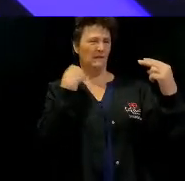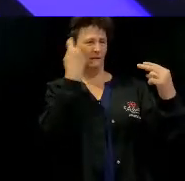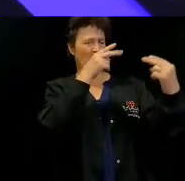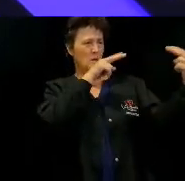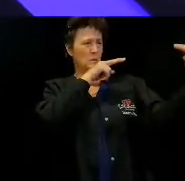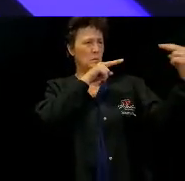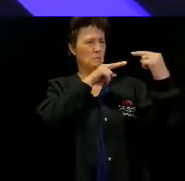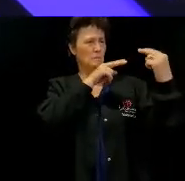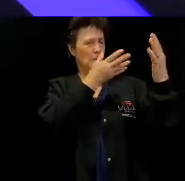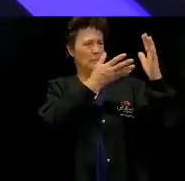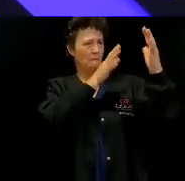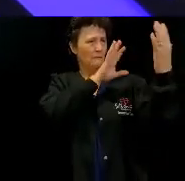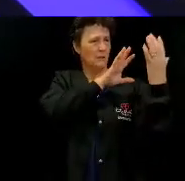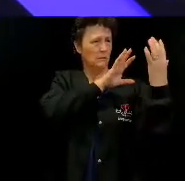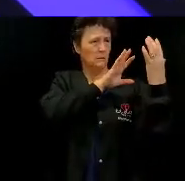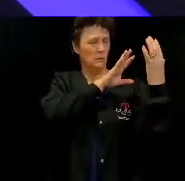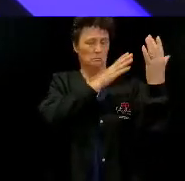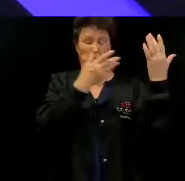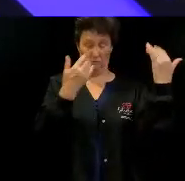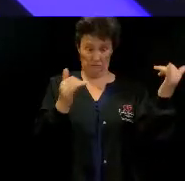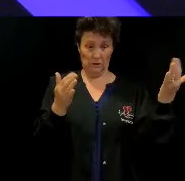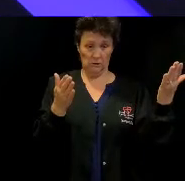eye.